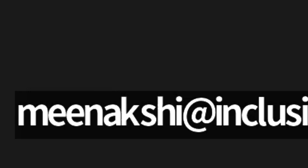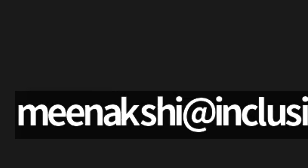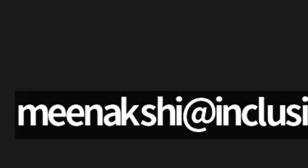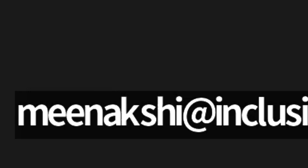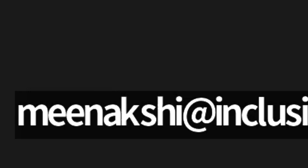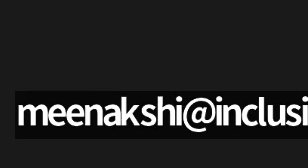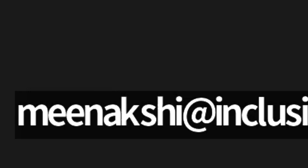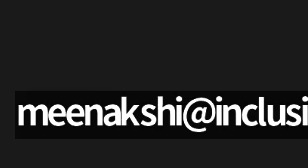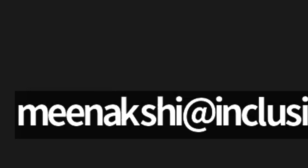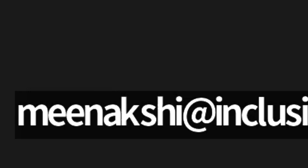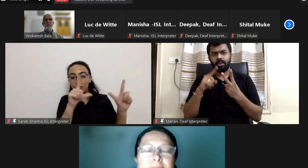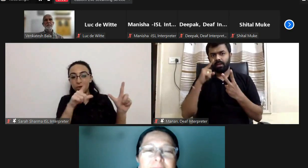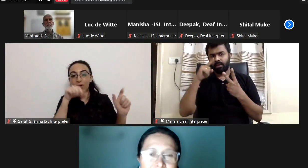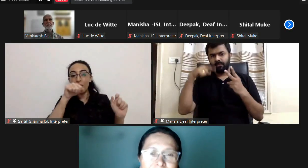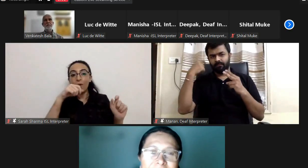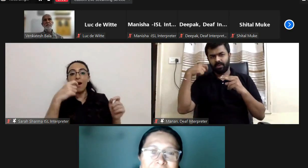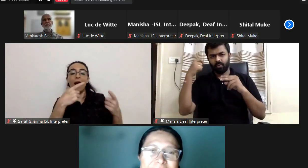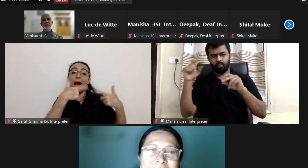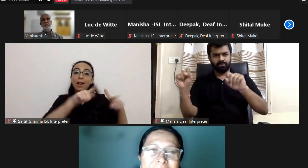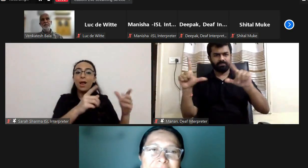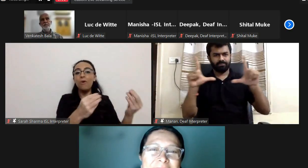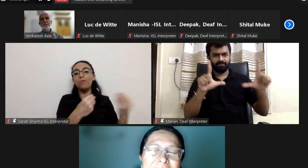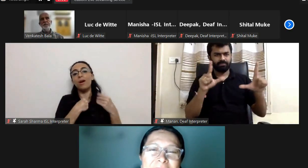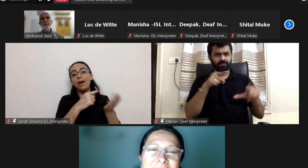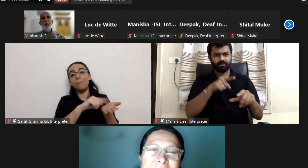their mothers. Thank you.